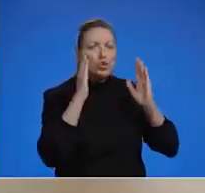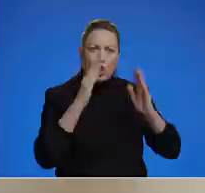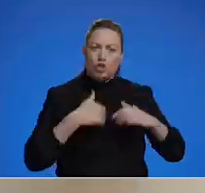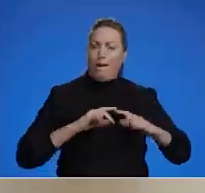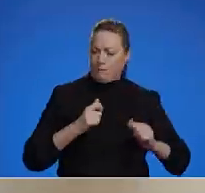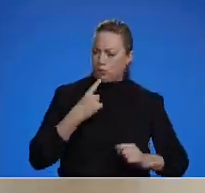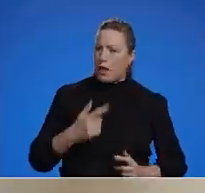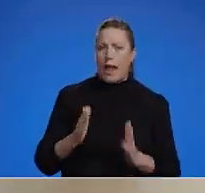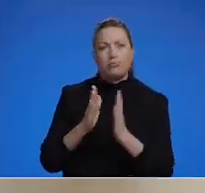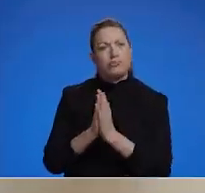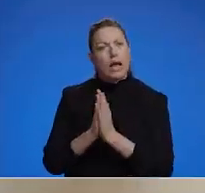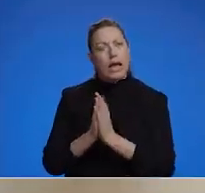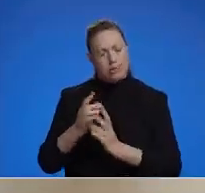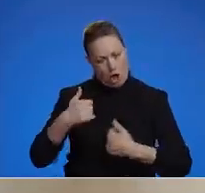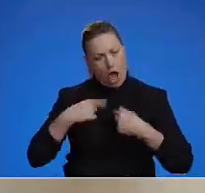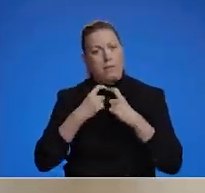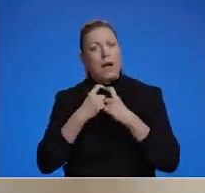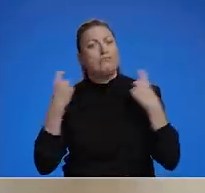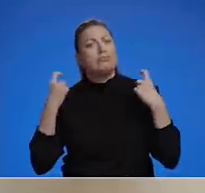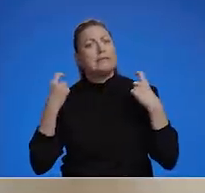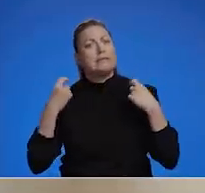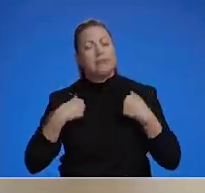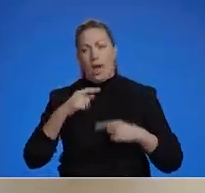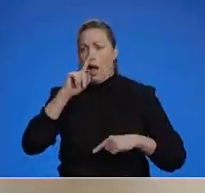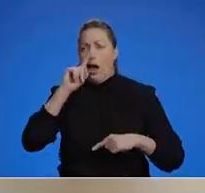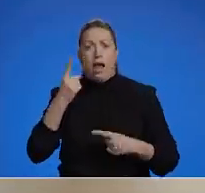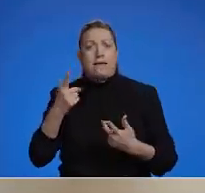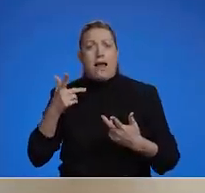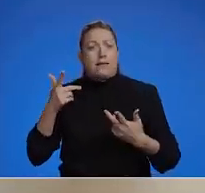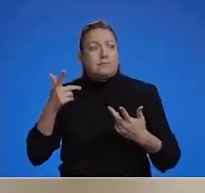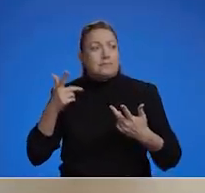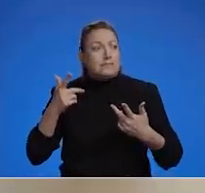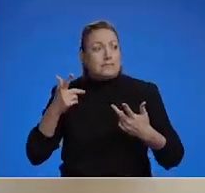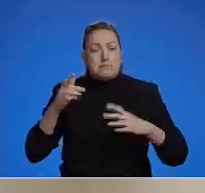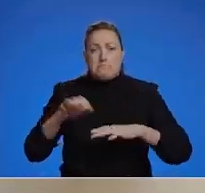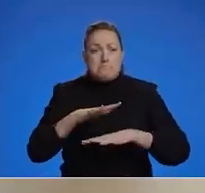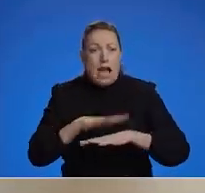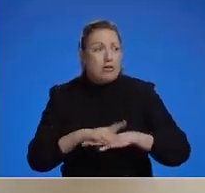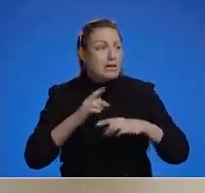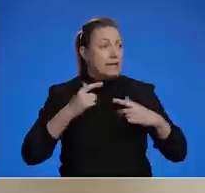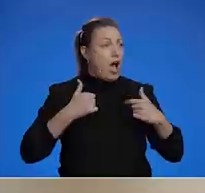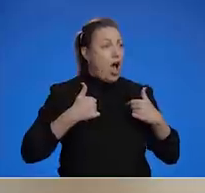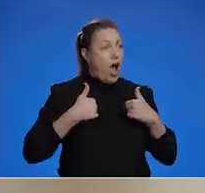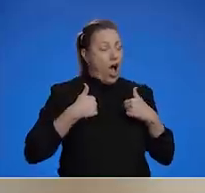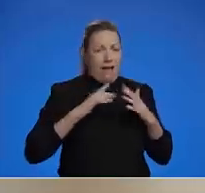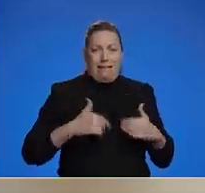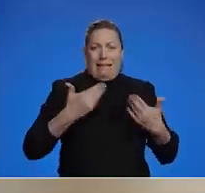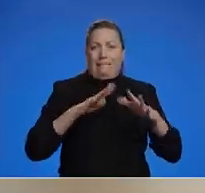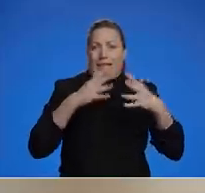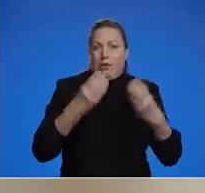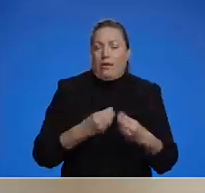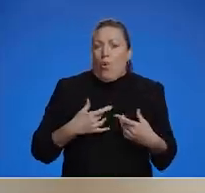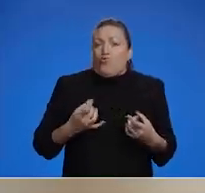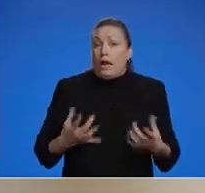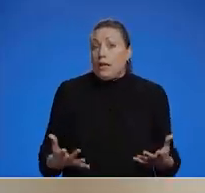to church, I say my prayers, I am a priest who has already sacrificed enough by taking the vow